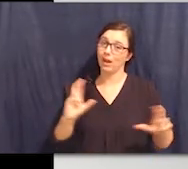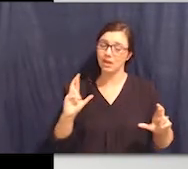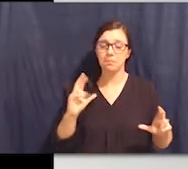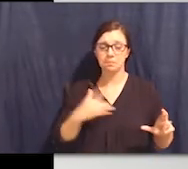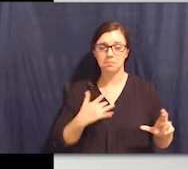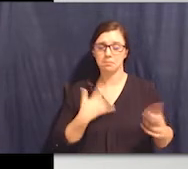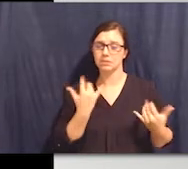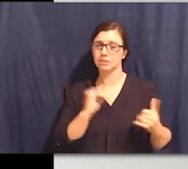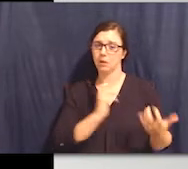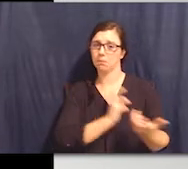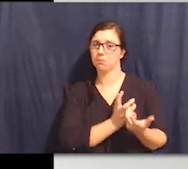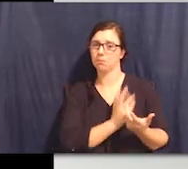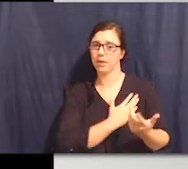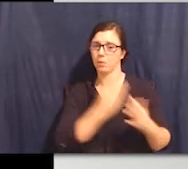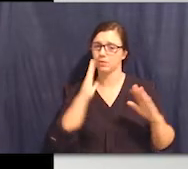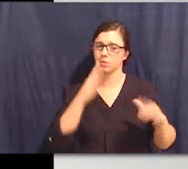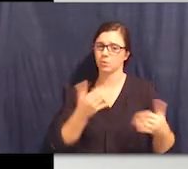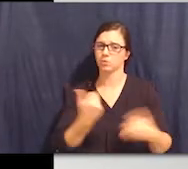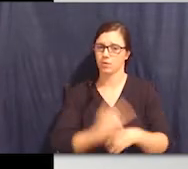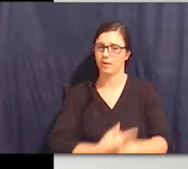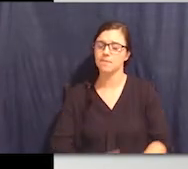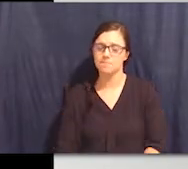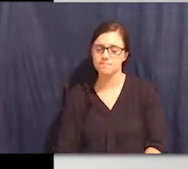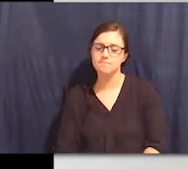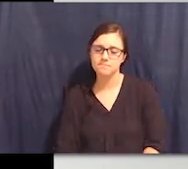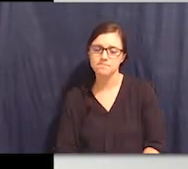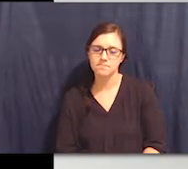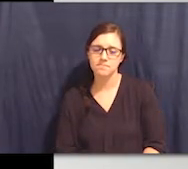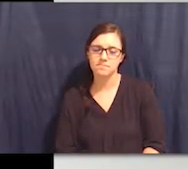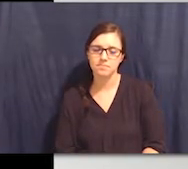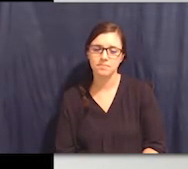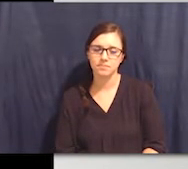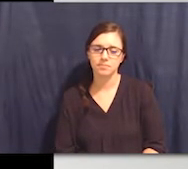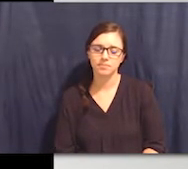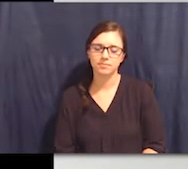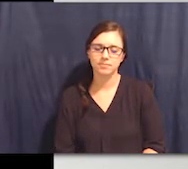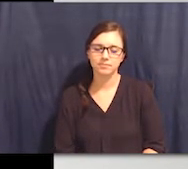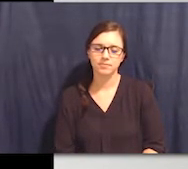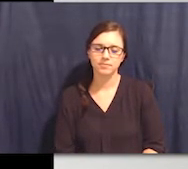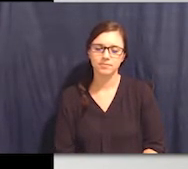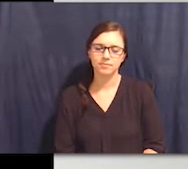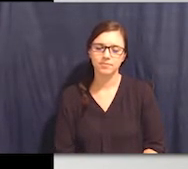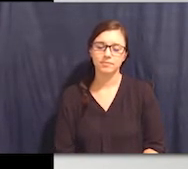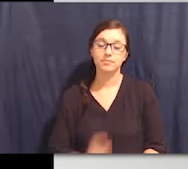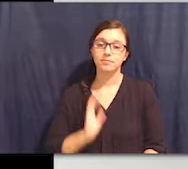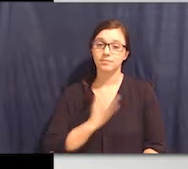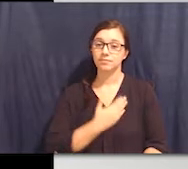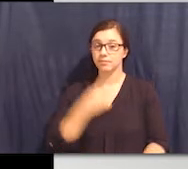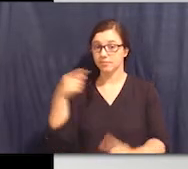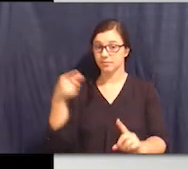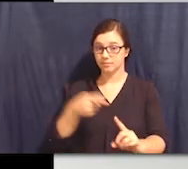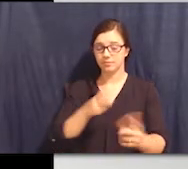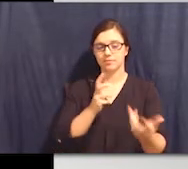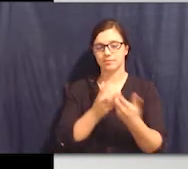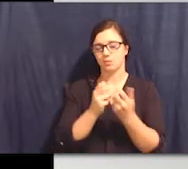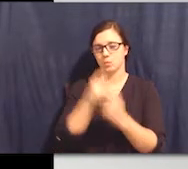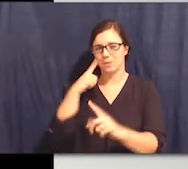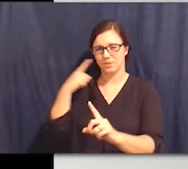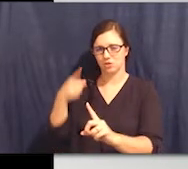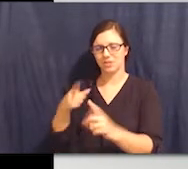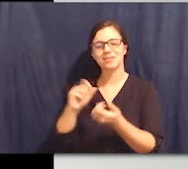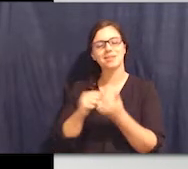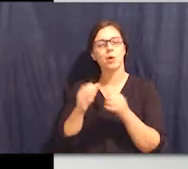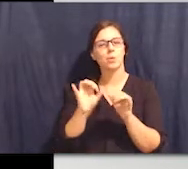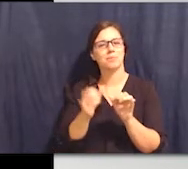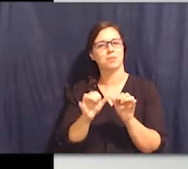still maintains our focus. So our goals, which are aligned to our mission, that's how